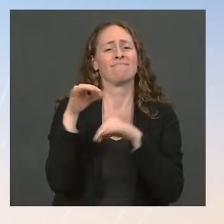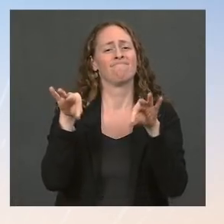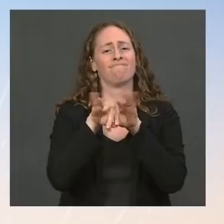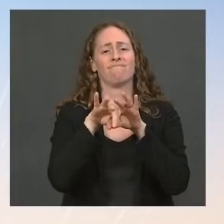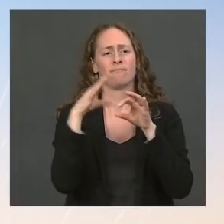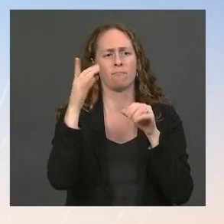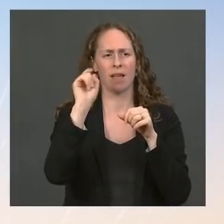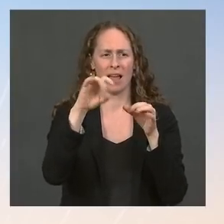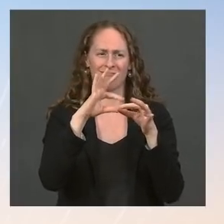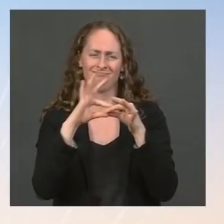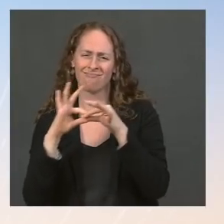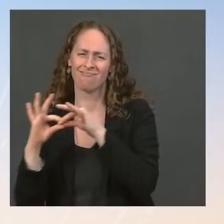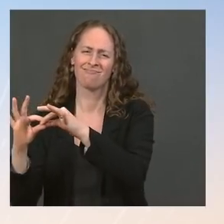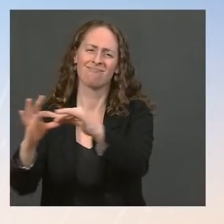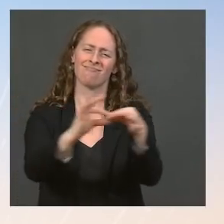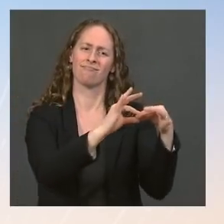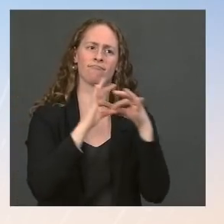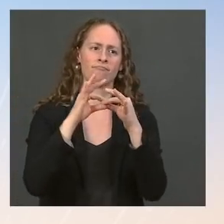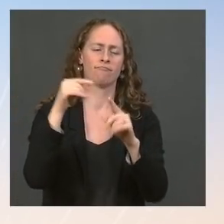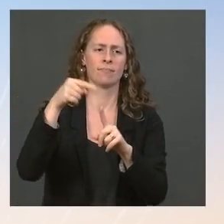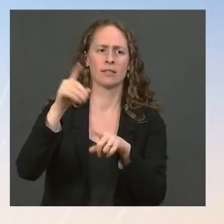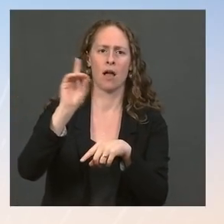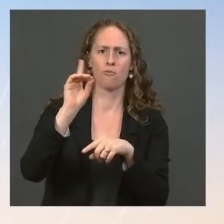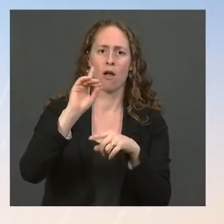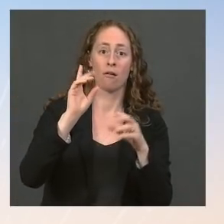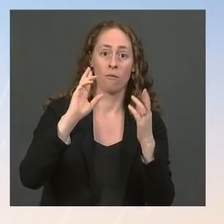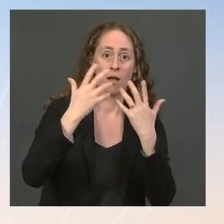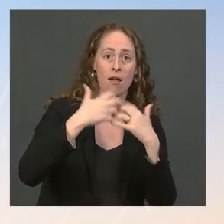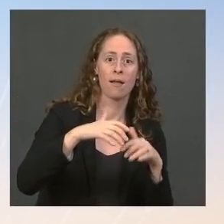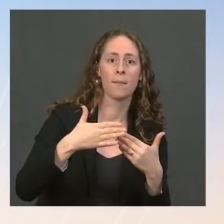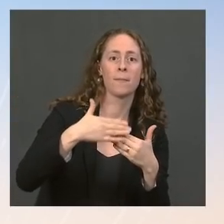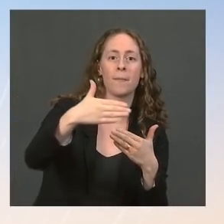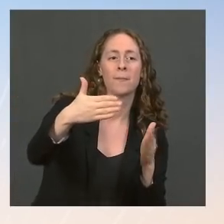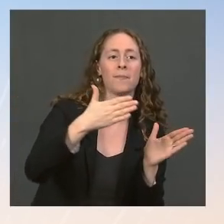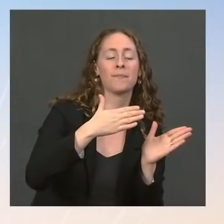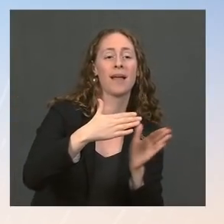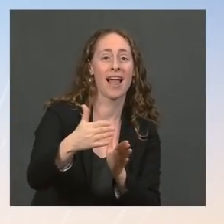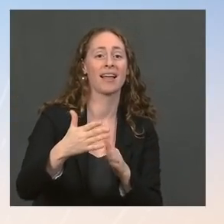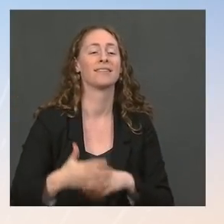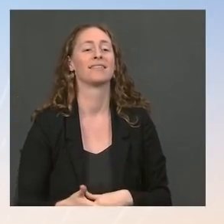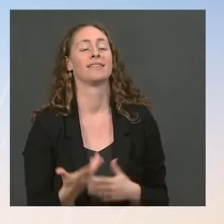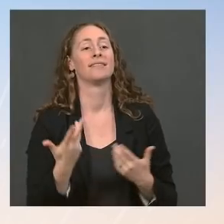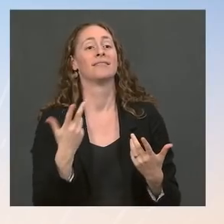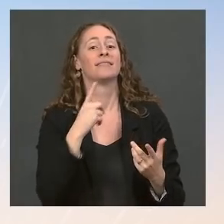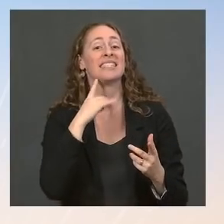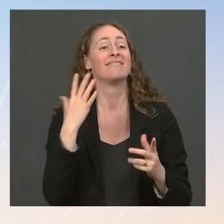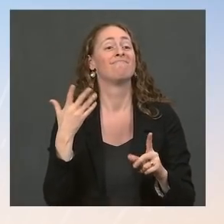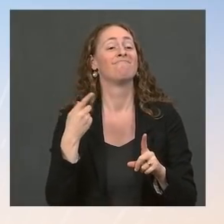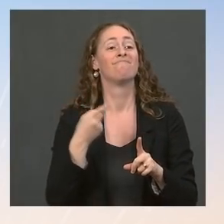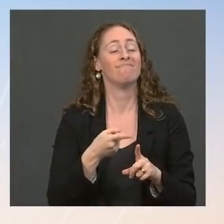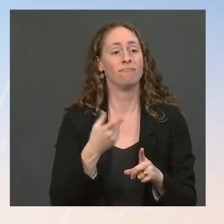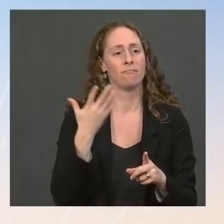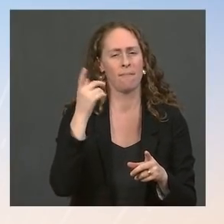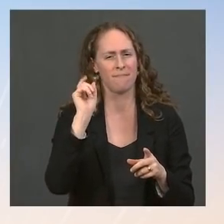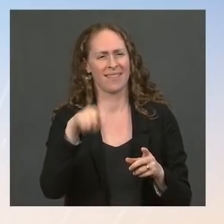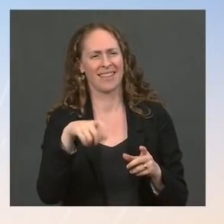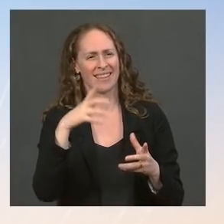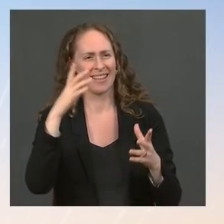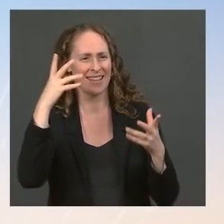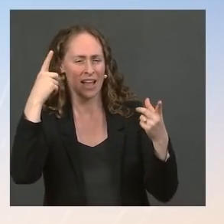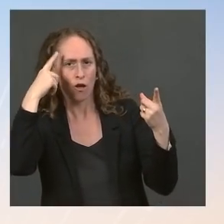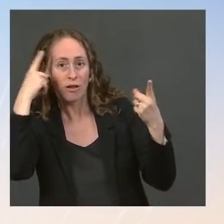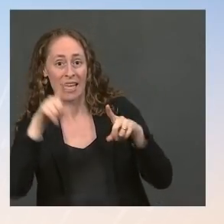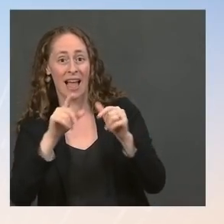Democrats on a path forward. And a big part of that, of course, a huge part of that, is working toward an agreement to get 50 votes in the